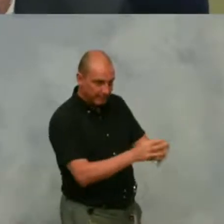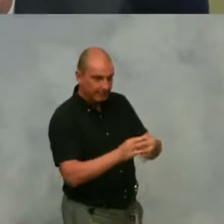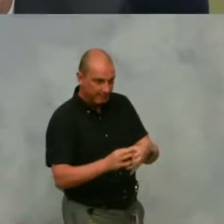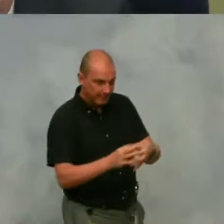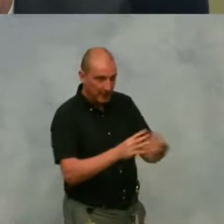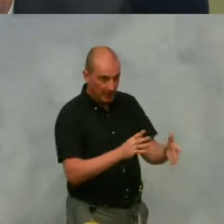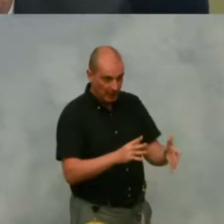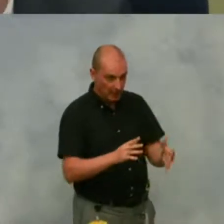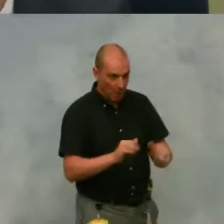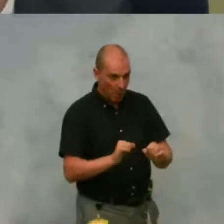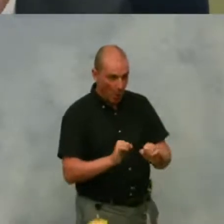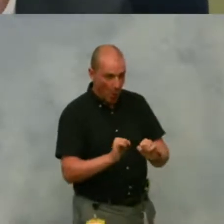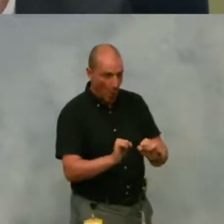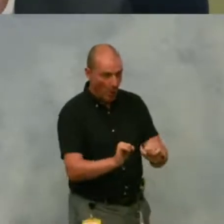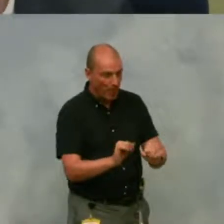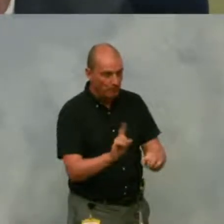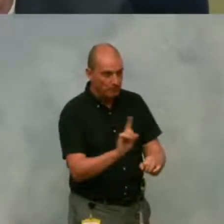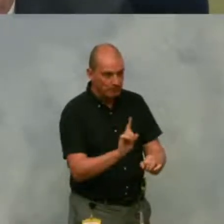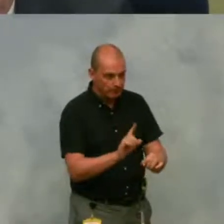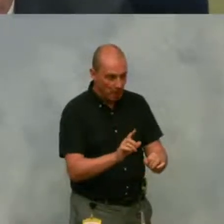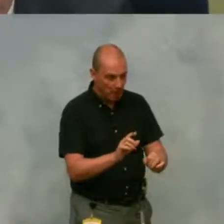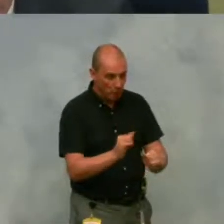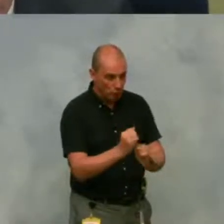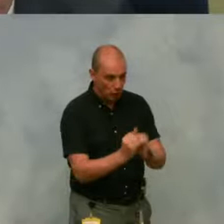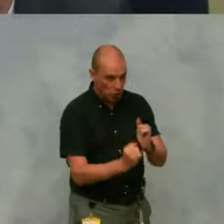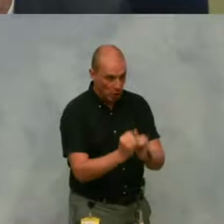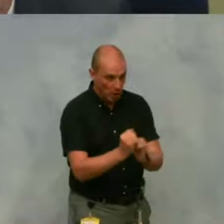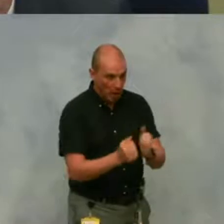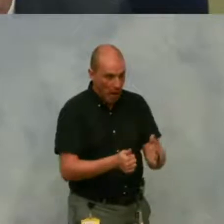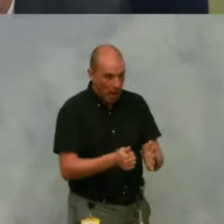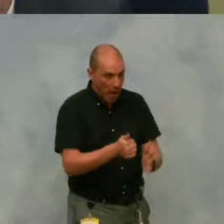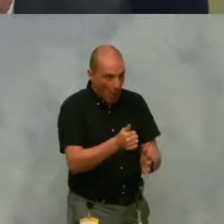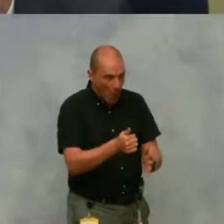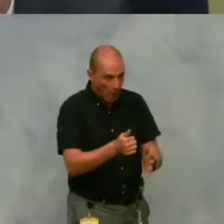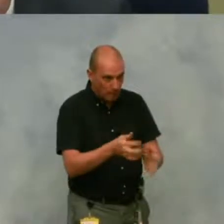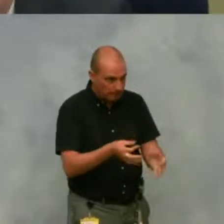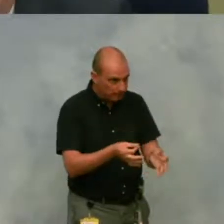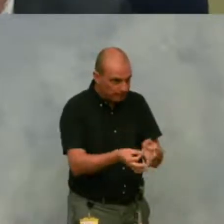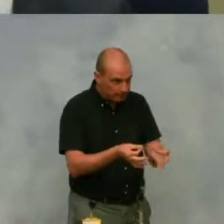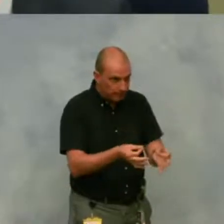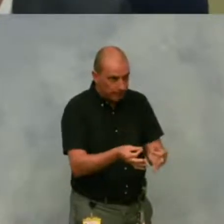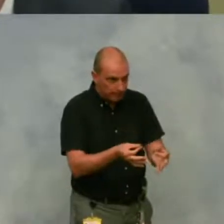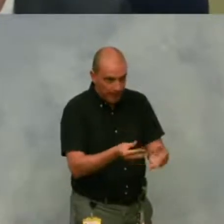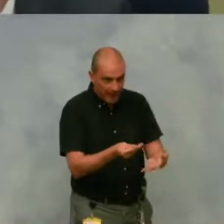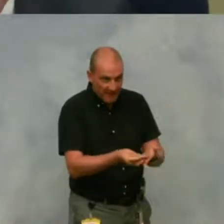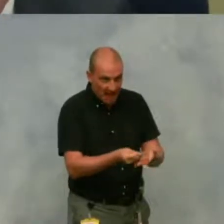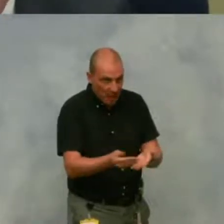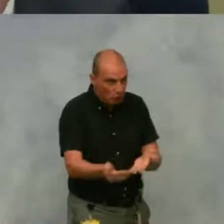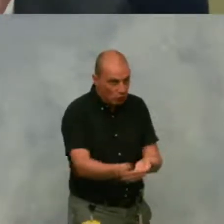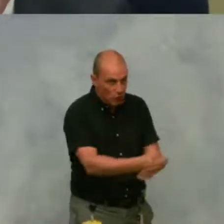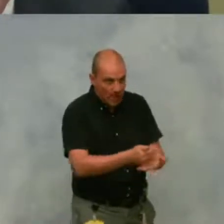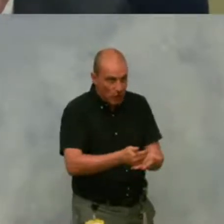own kind of mechanisms there for discussing that with families. But I have to speak to education and come back to you with a more complete